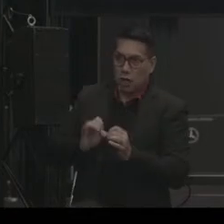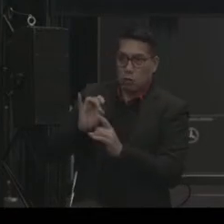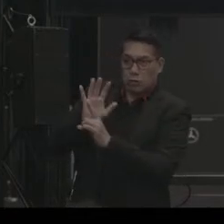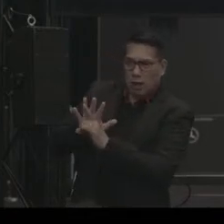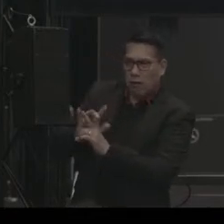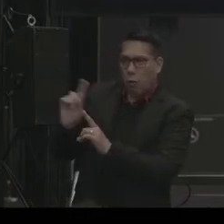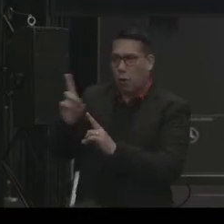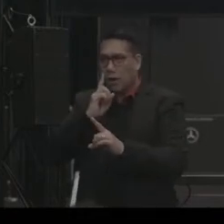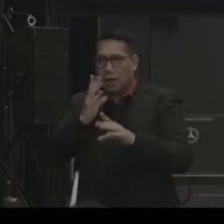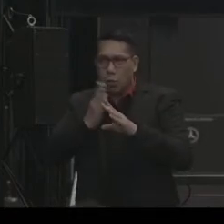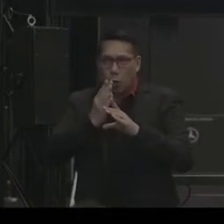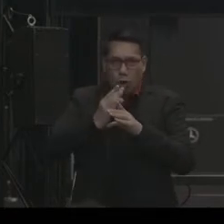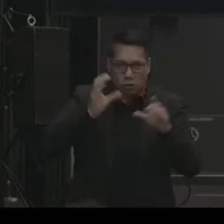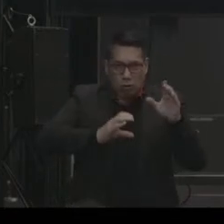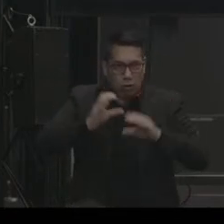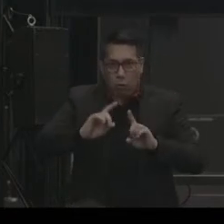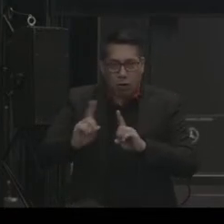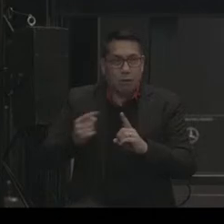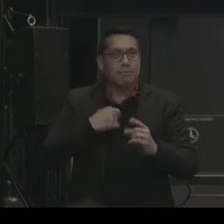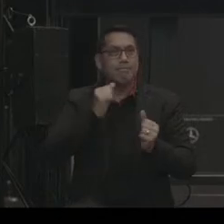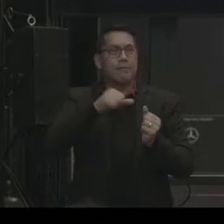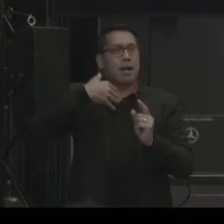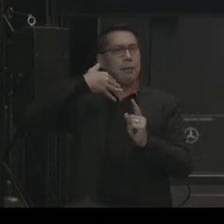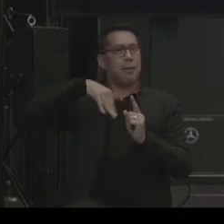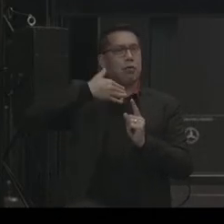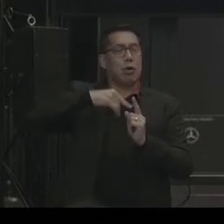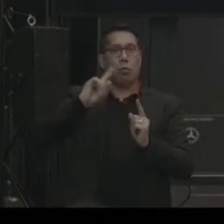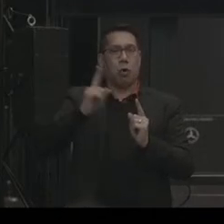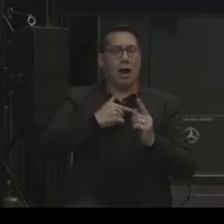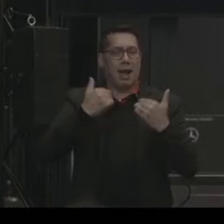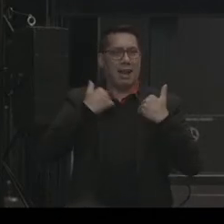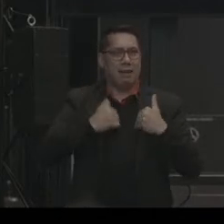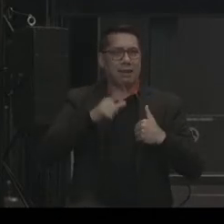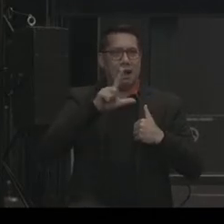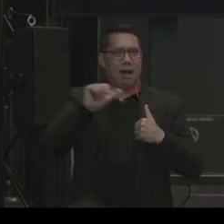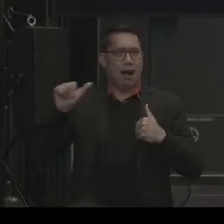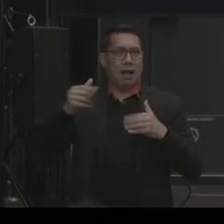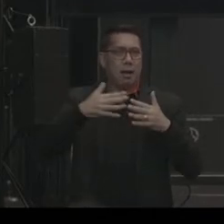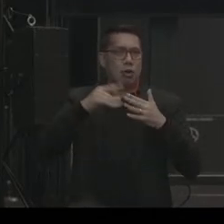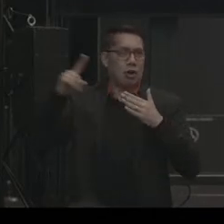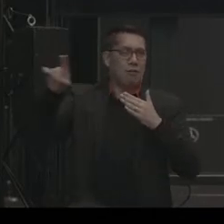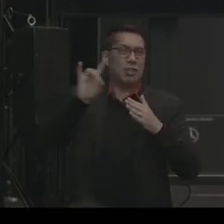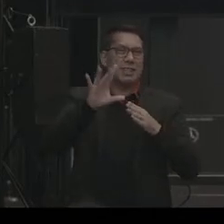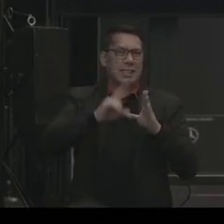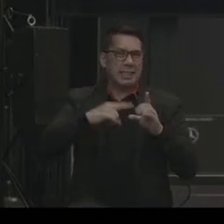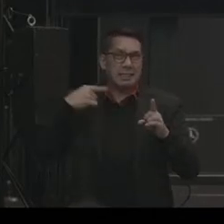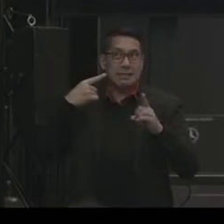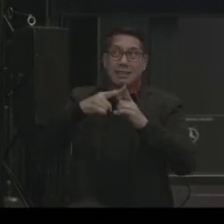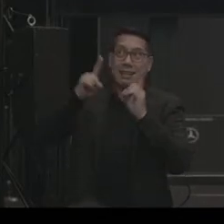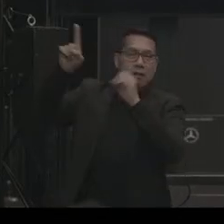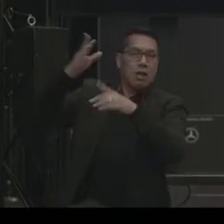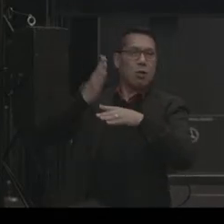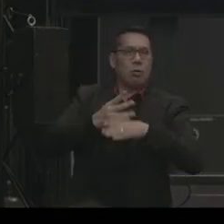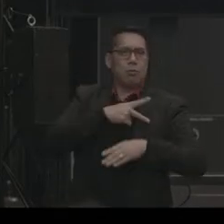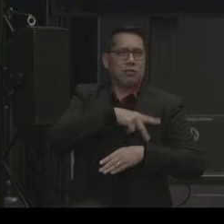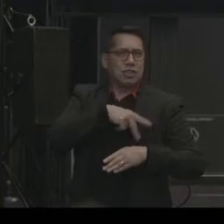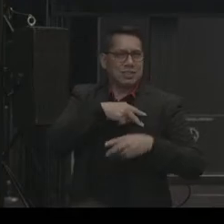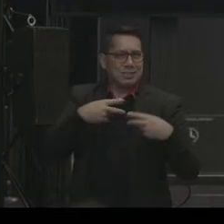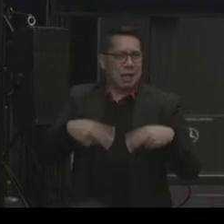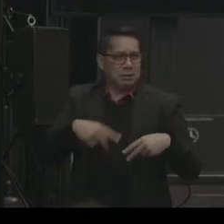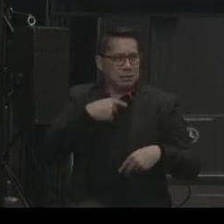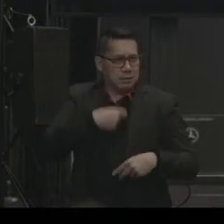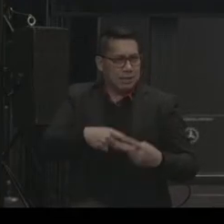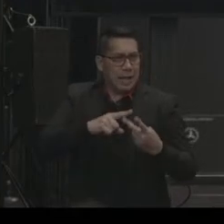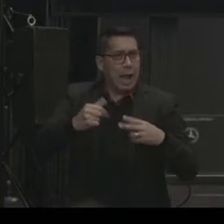So, bit of backstory, I've lived in Los Angeles for the last 10 years, and while over there I've been working professionally as a dancer